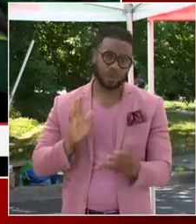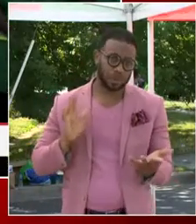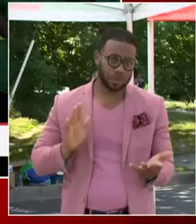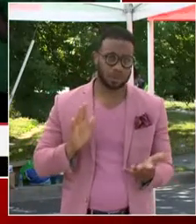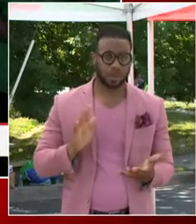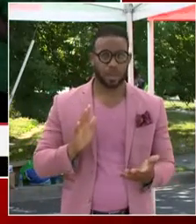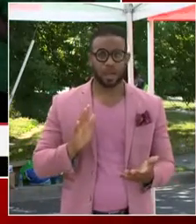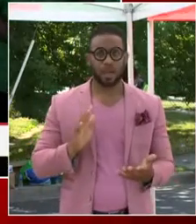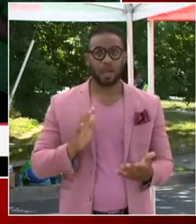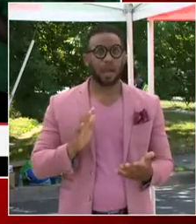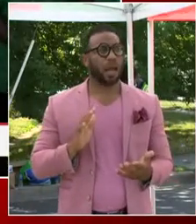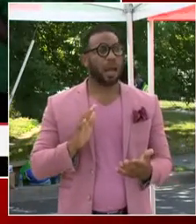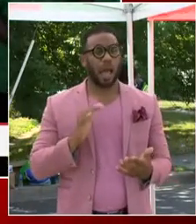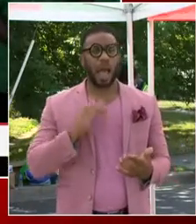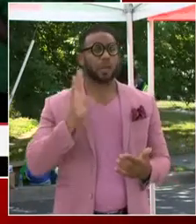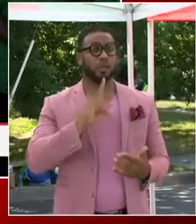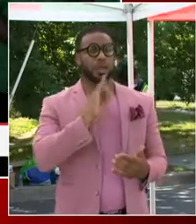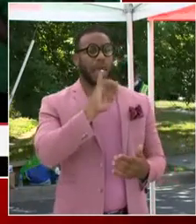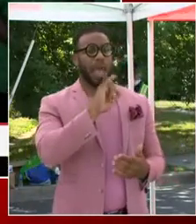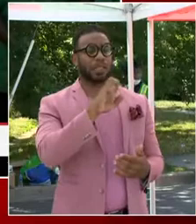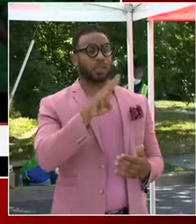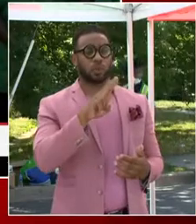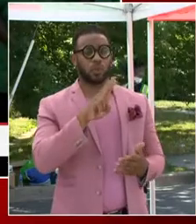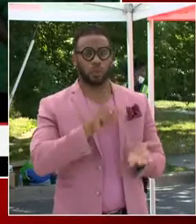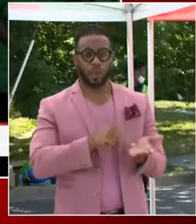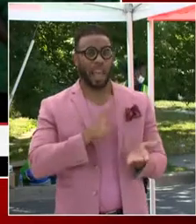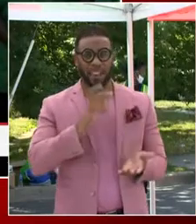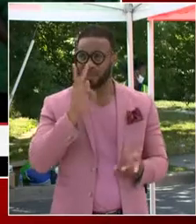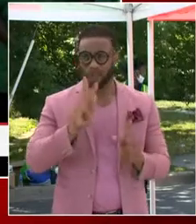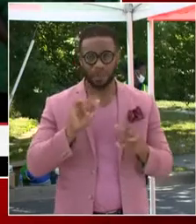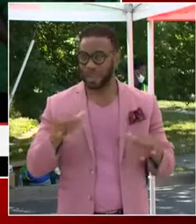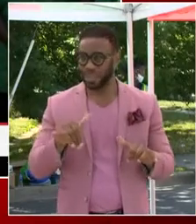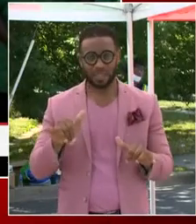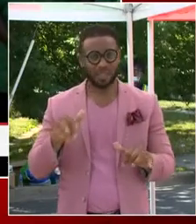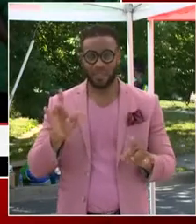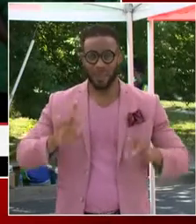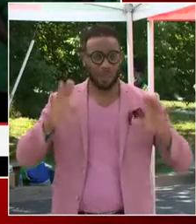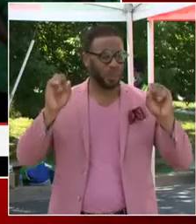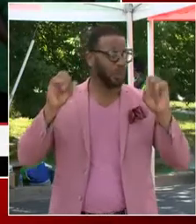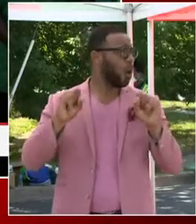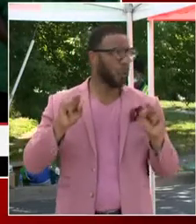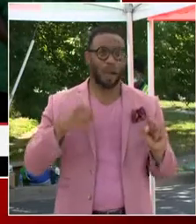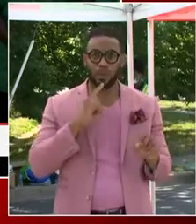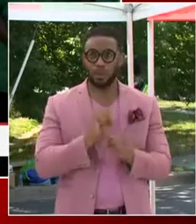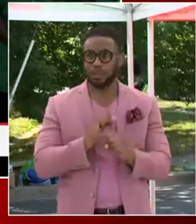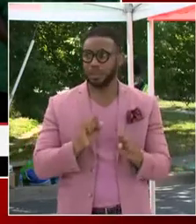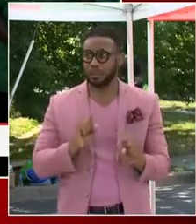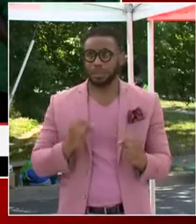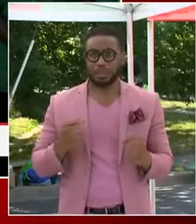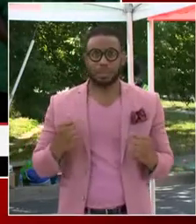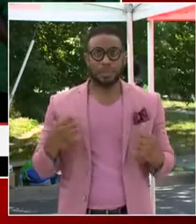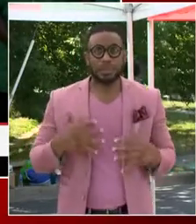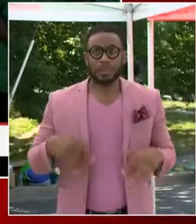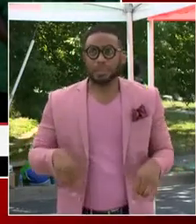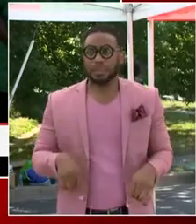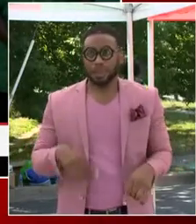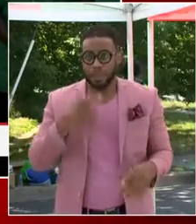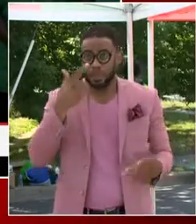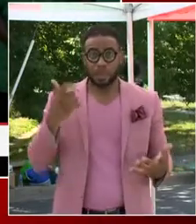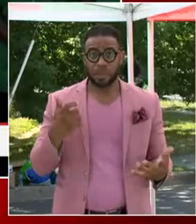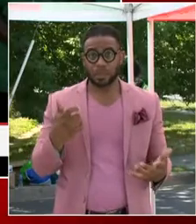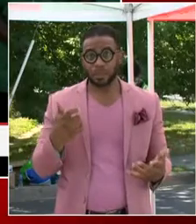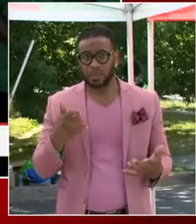previous step-down ICU nurse. And I've never seen features like this virus. And so I was really fearful. I was fearful because